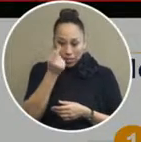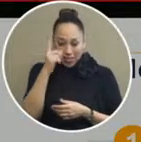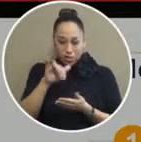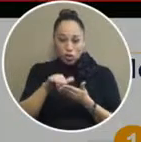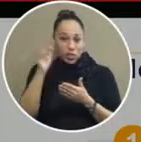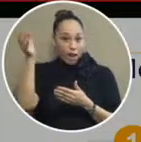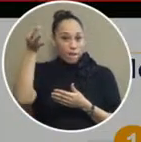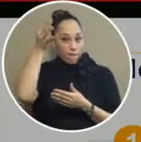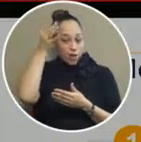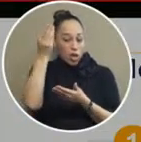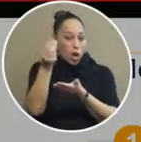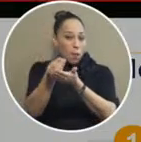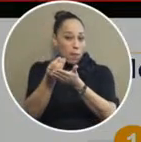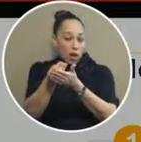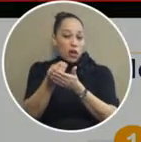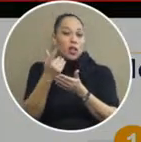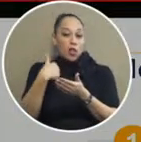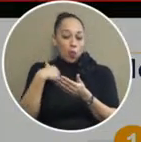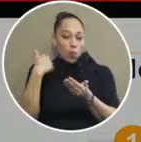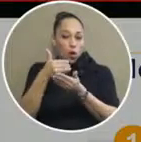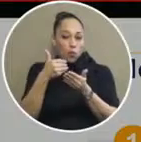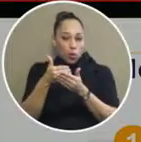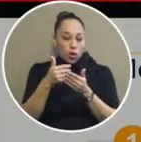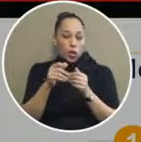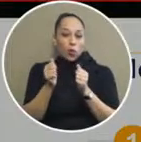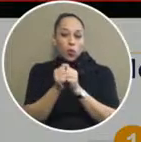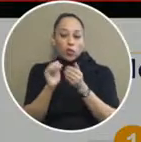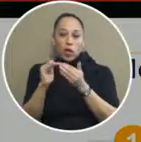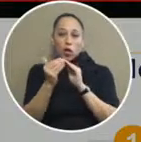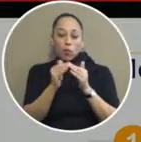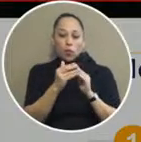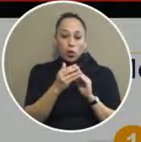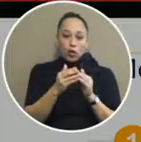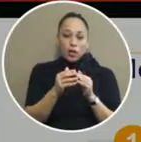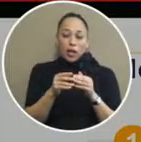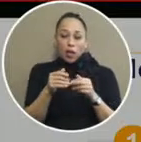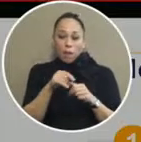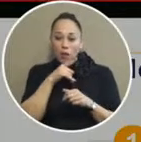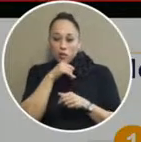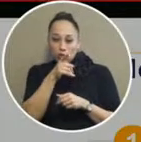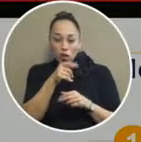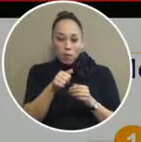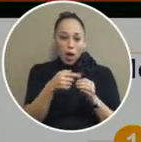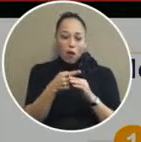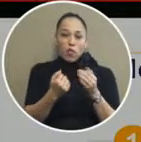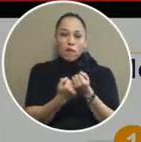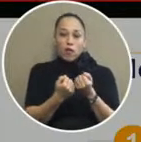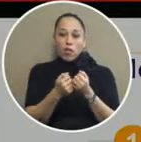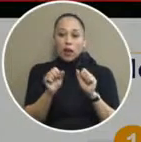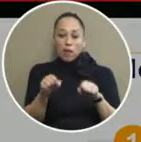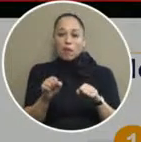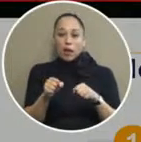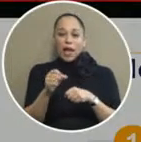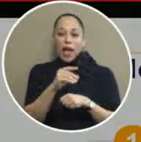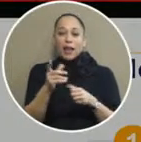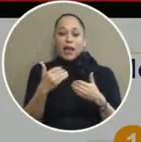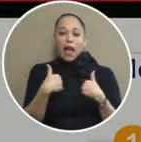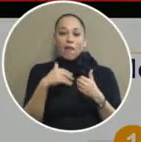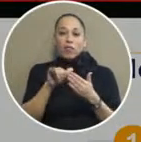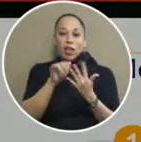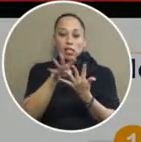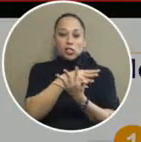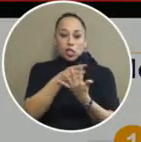funds, we are going to work closely with community development to issue that notice of funding availability. And we have that scheduled for